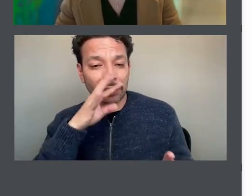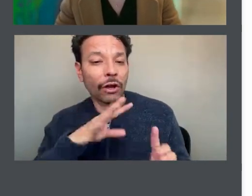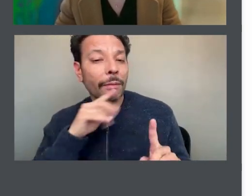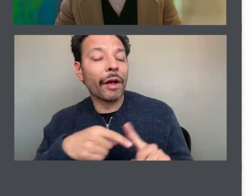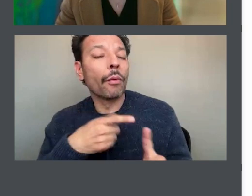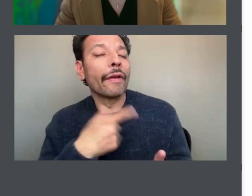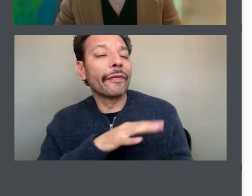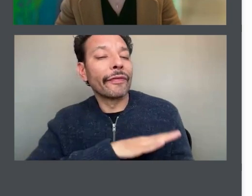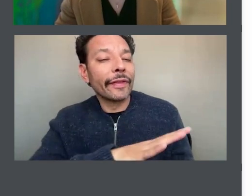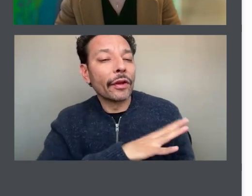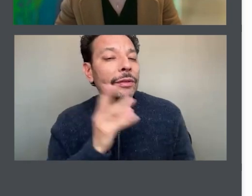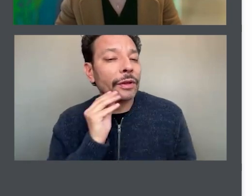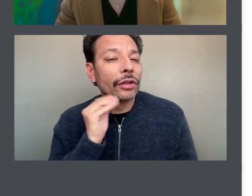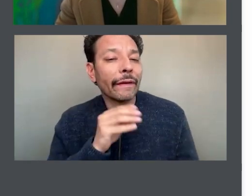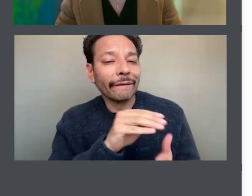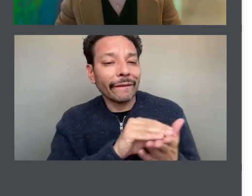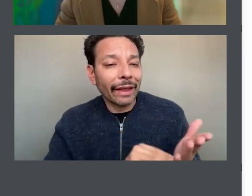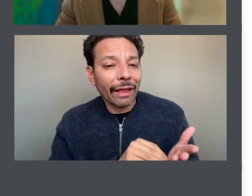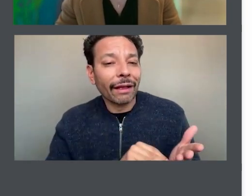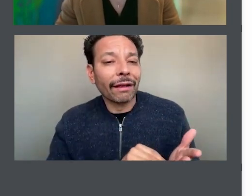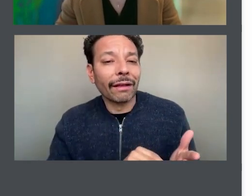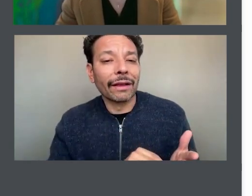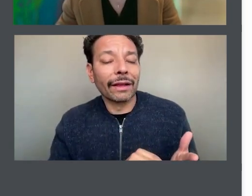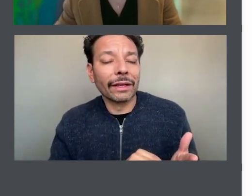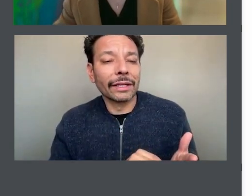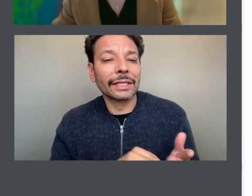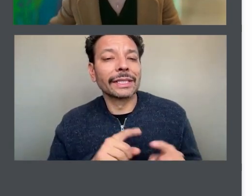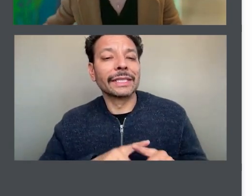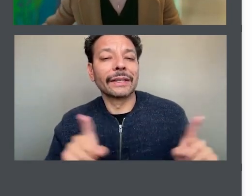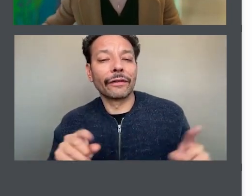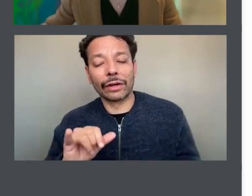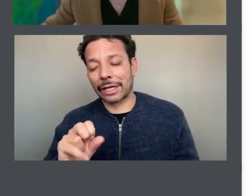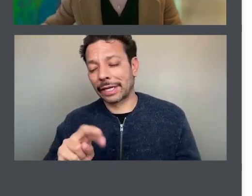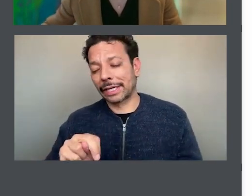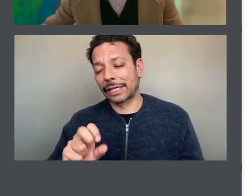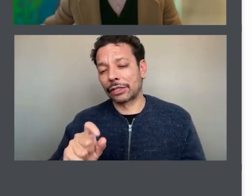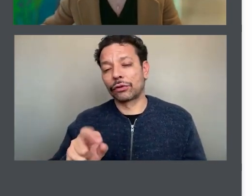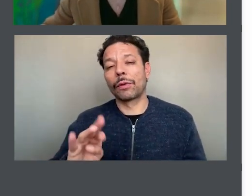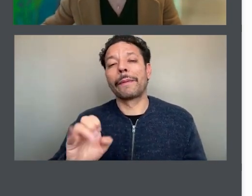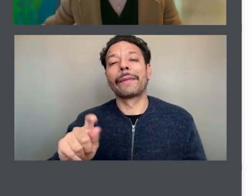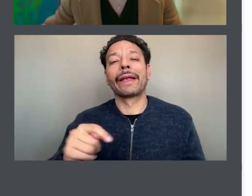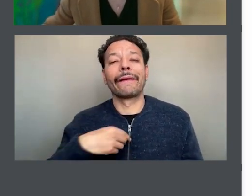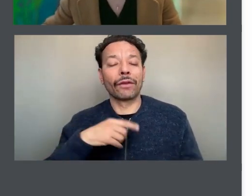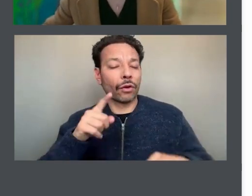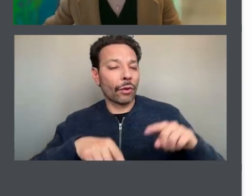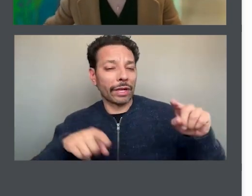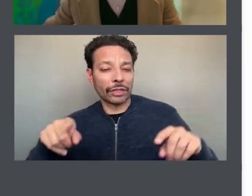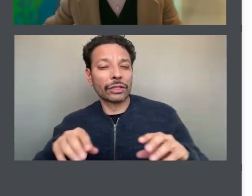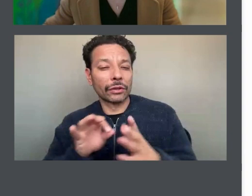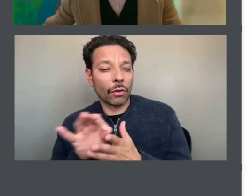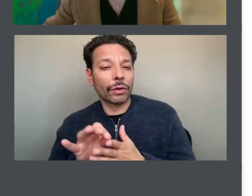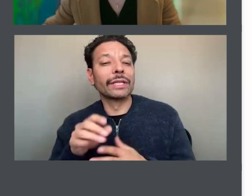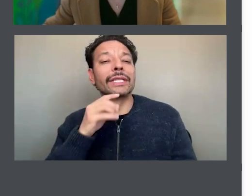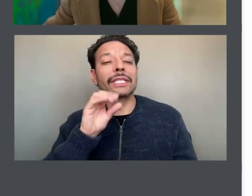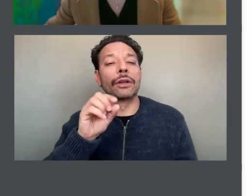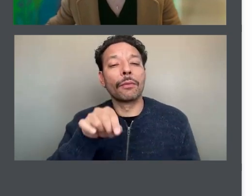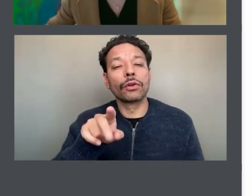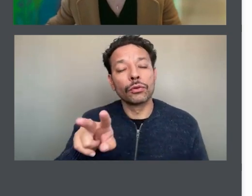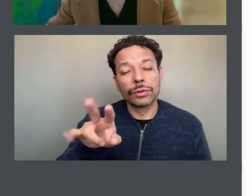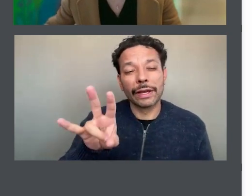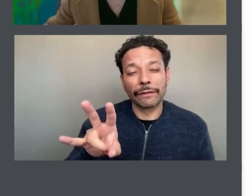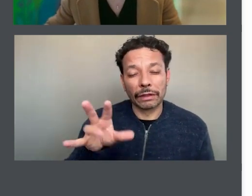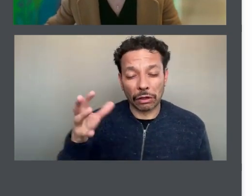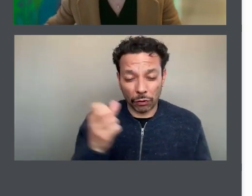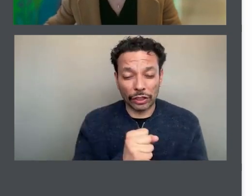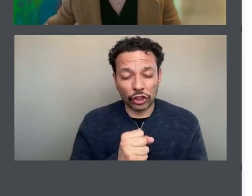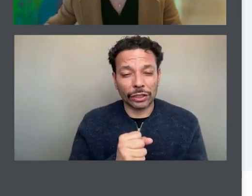talking about what they're experiencing, filling out that different survey or different instrument, we had a correlation of scaled scores of 0.27, which is